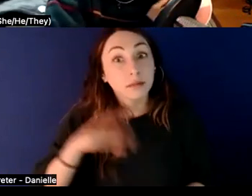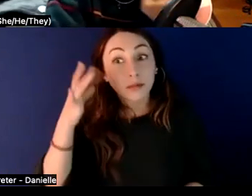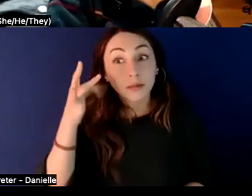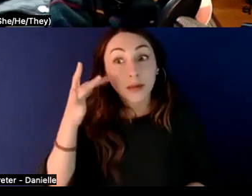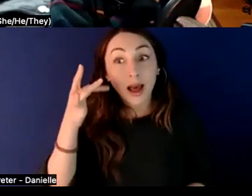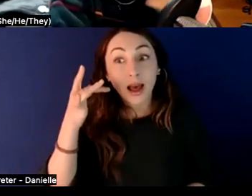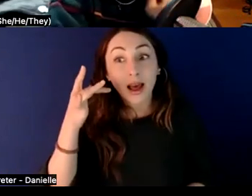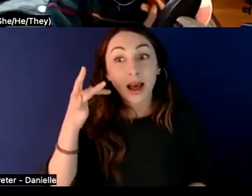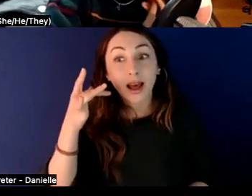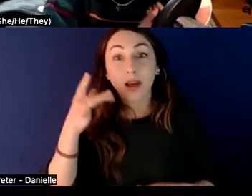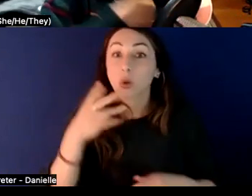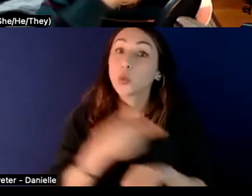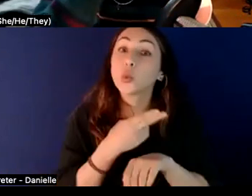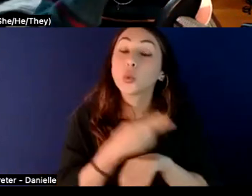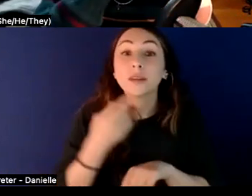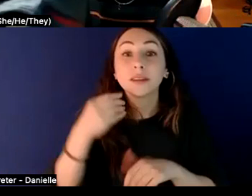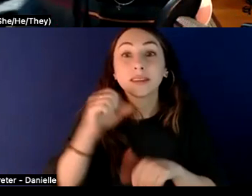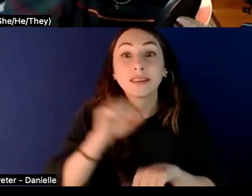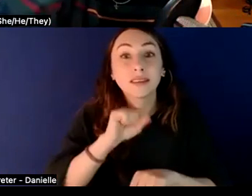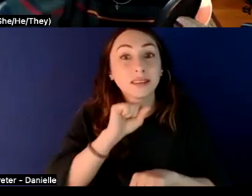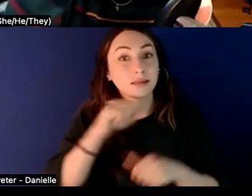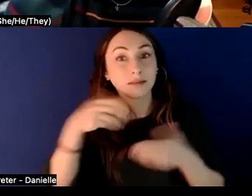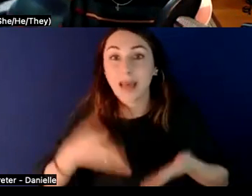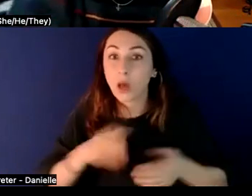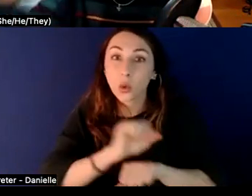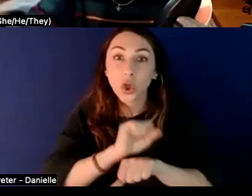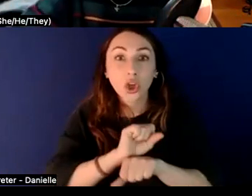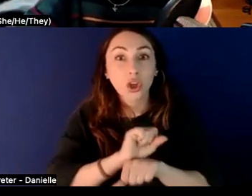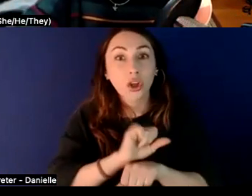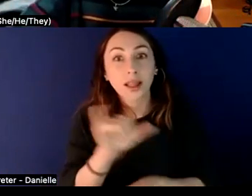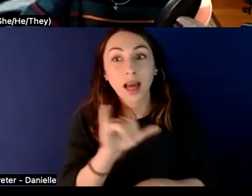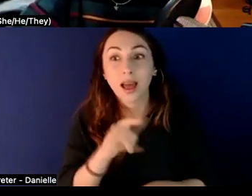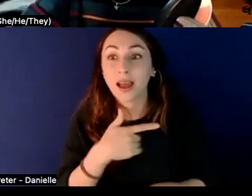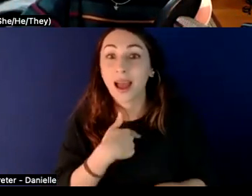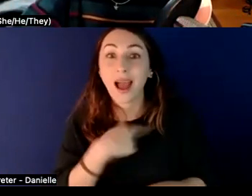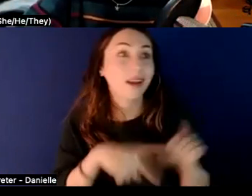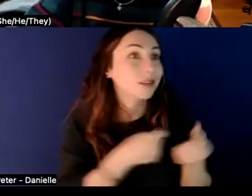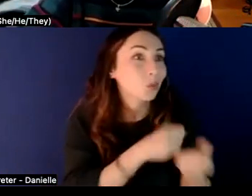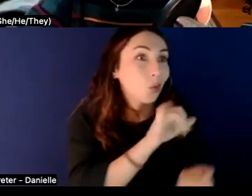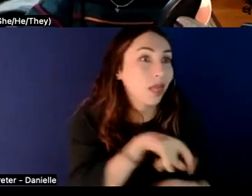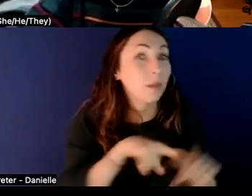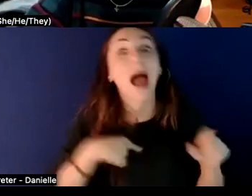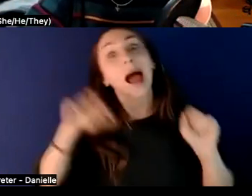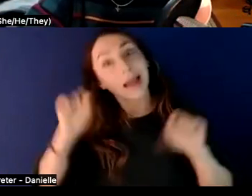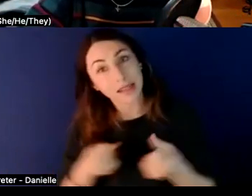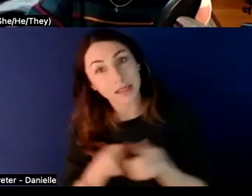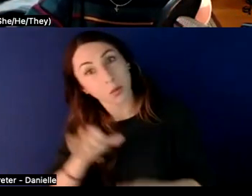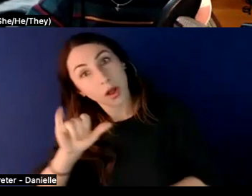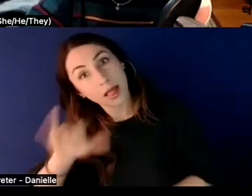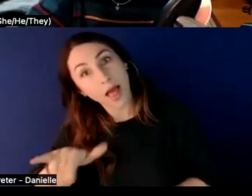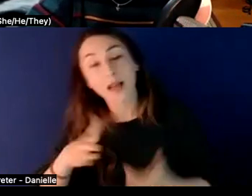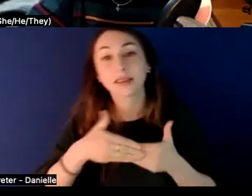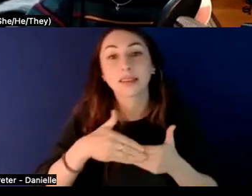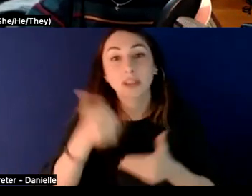in relationships at work. And you're like, yo, I just cannot be here for you for this thing, but I can be here for that other thing. And then like, it's easier for